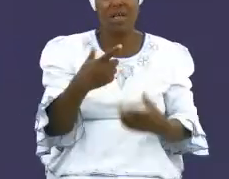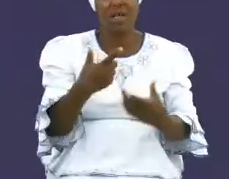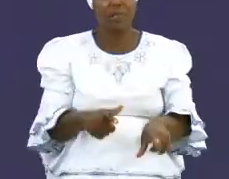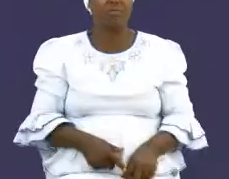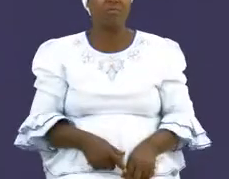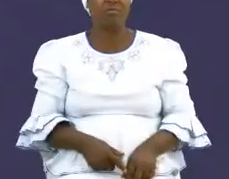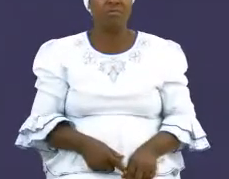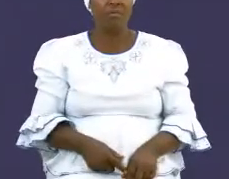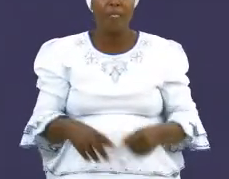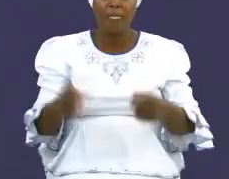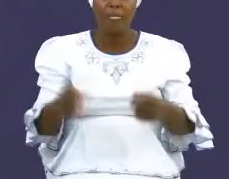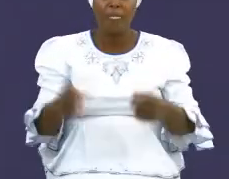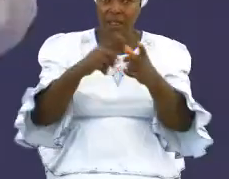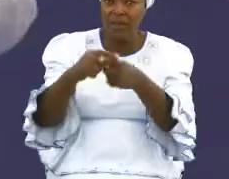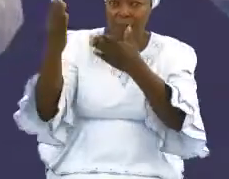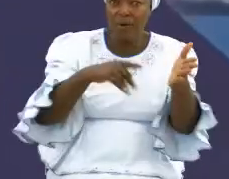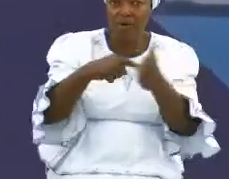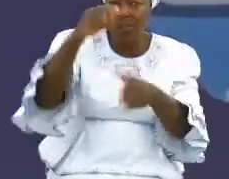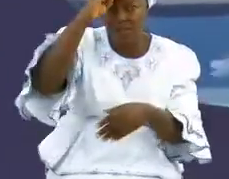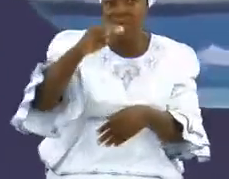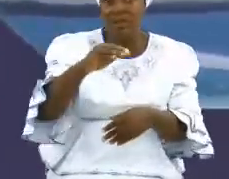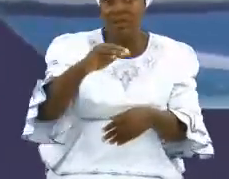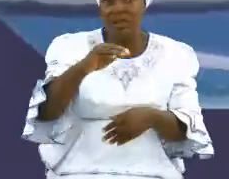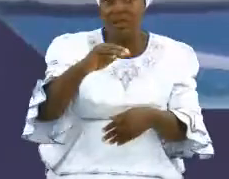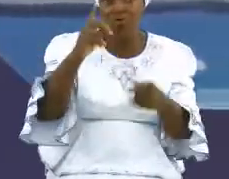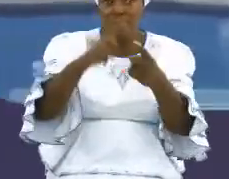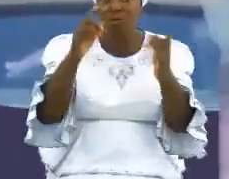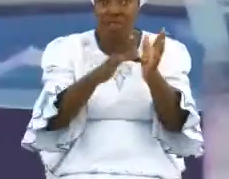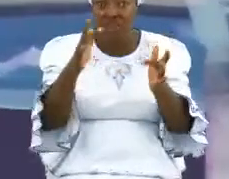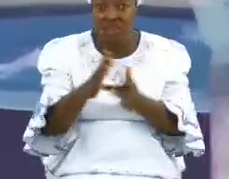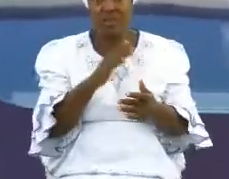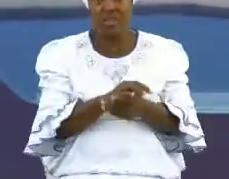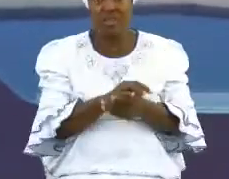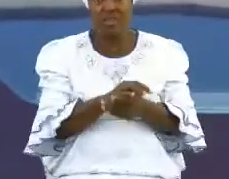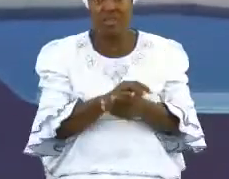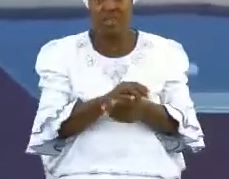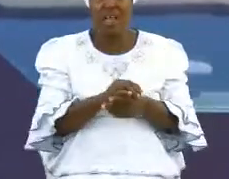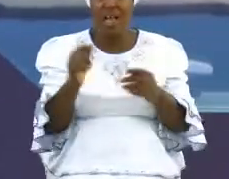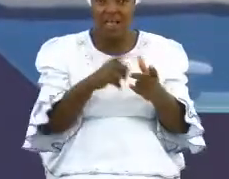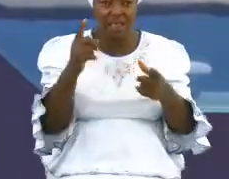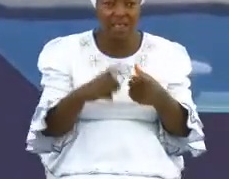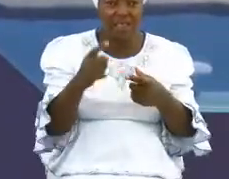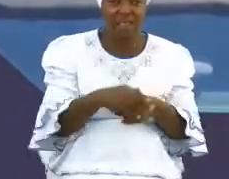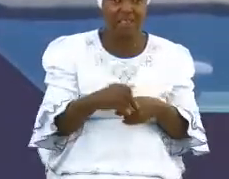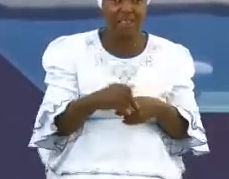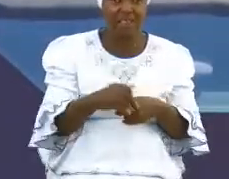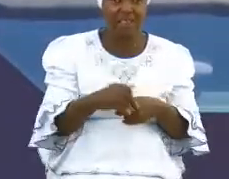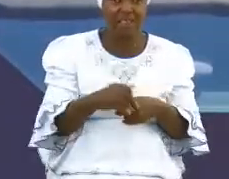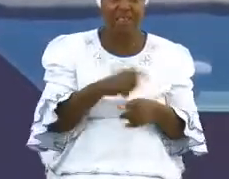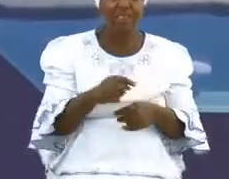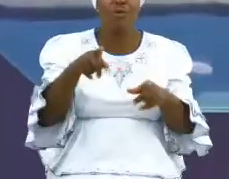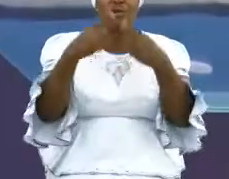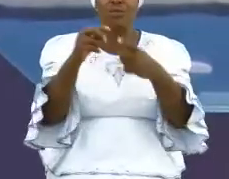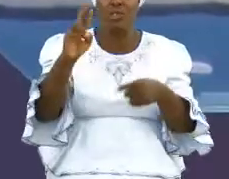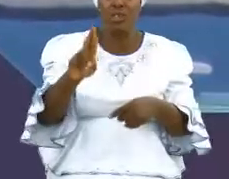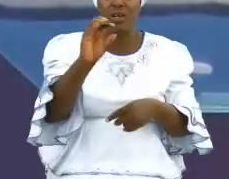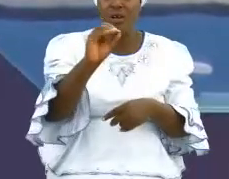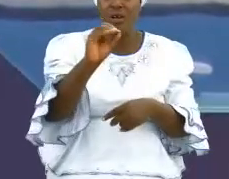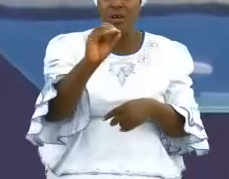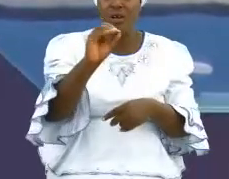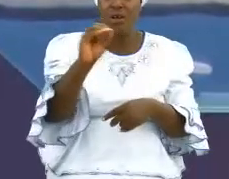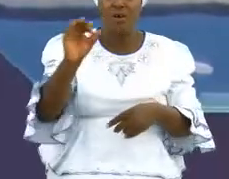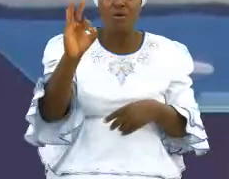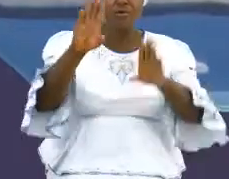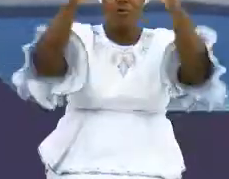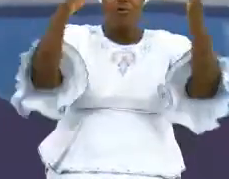of Jesus. And the Mark account tells us they went to the roof, and then they opened up the